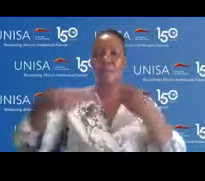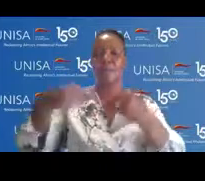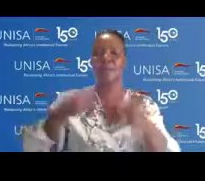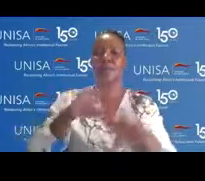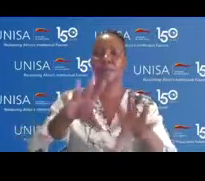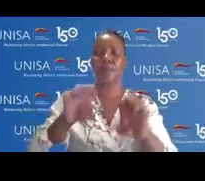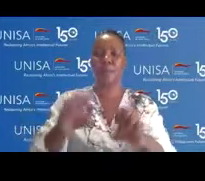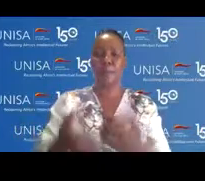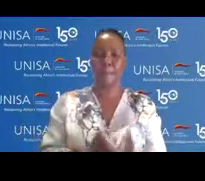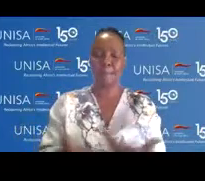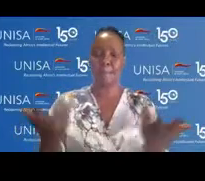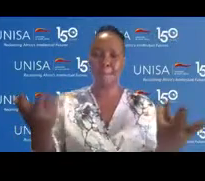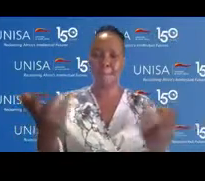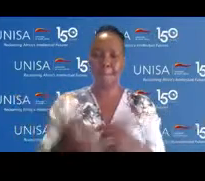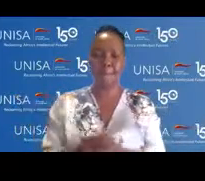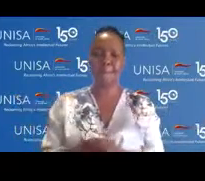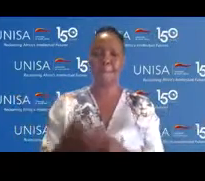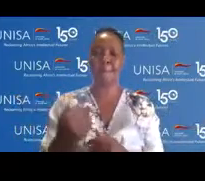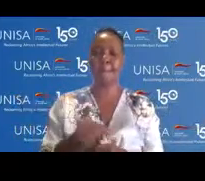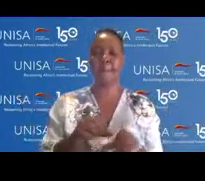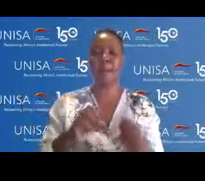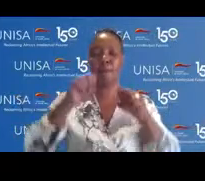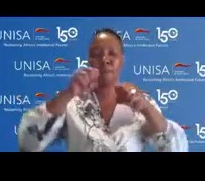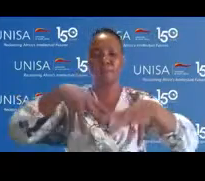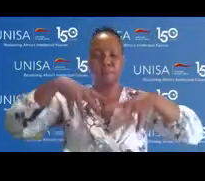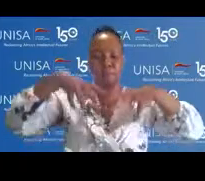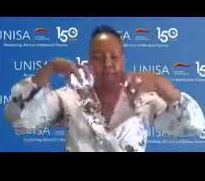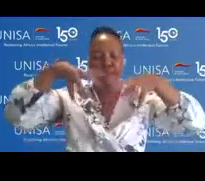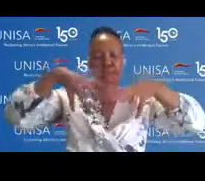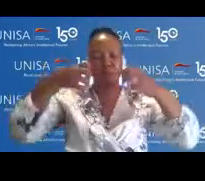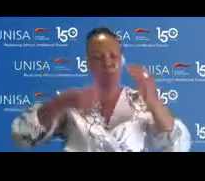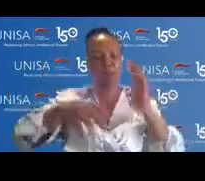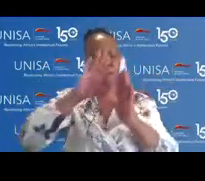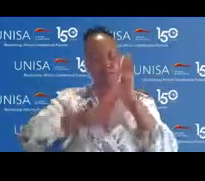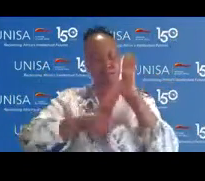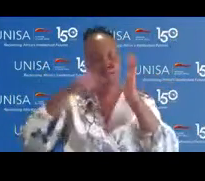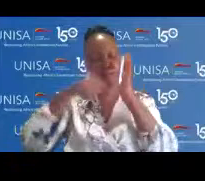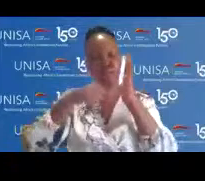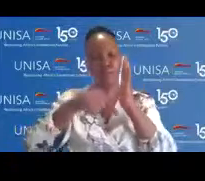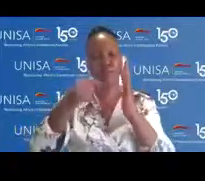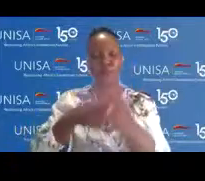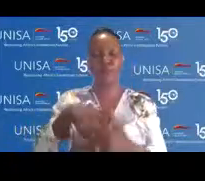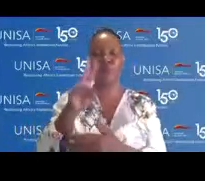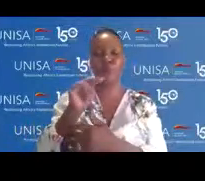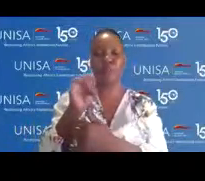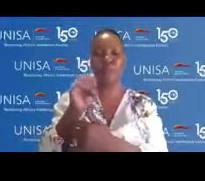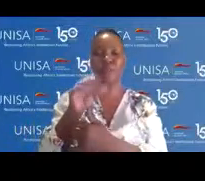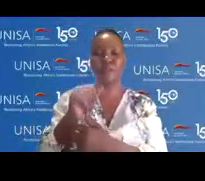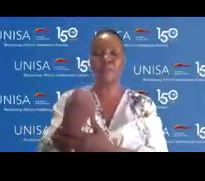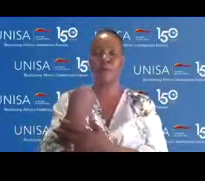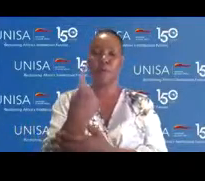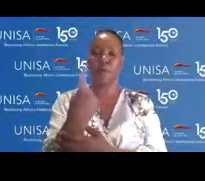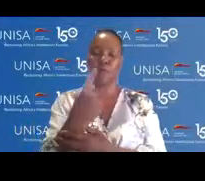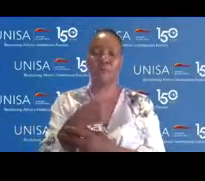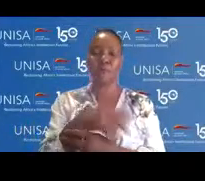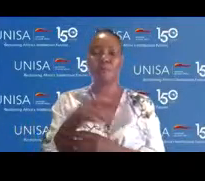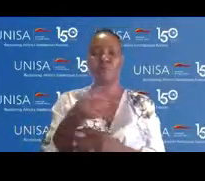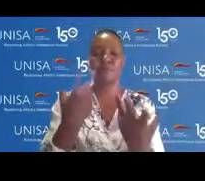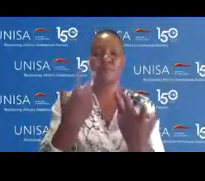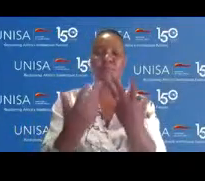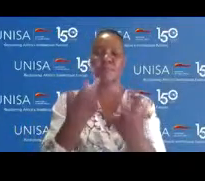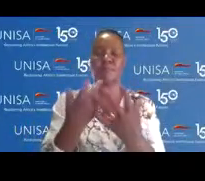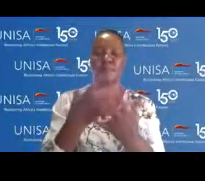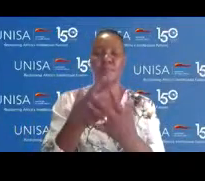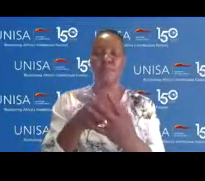So if you scroll down as well, if you very new to UNISA, one of the first one you should really start with is the